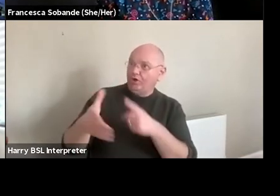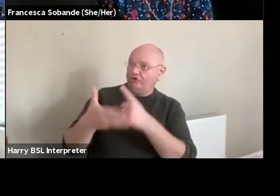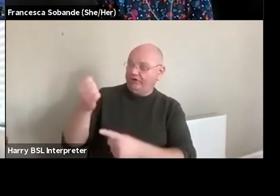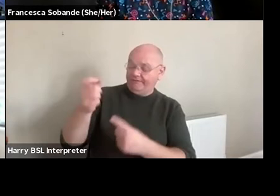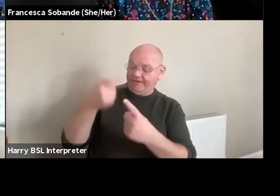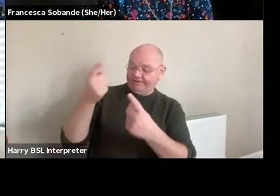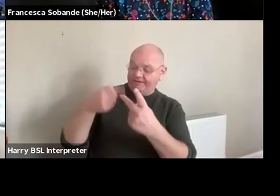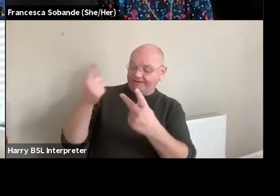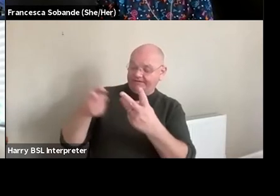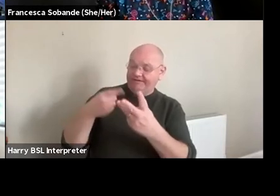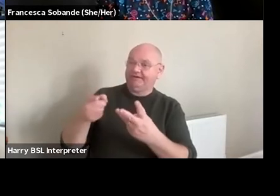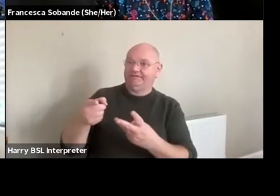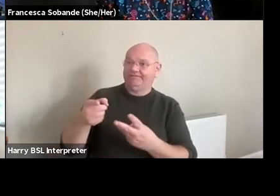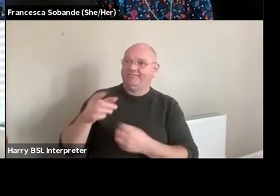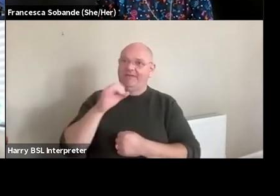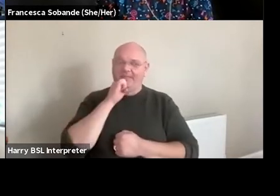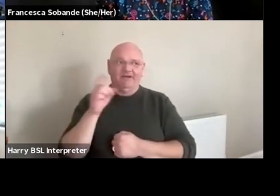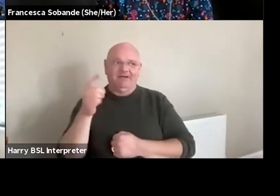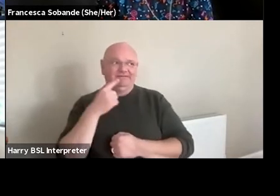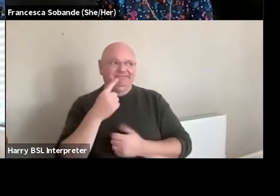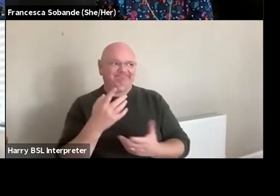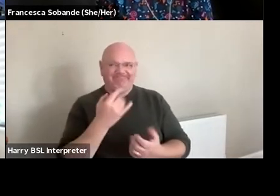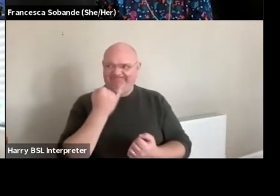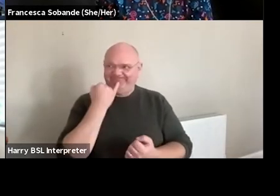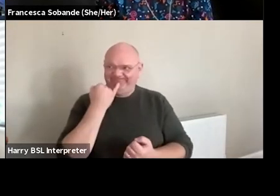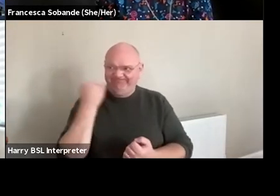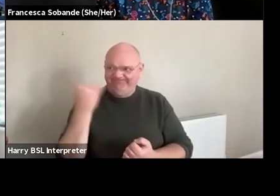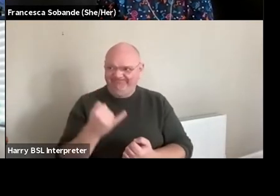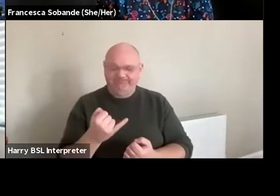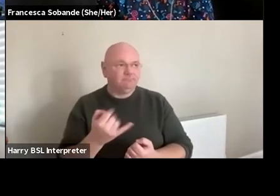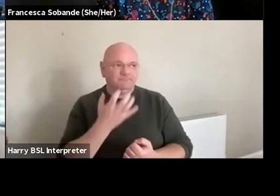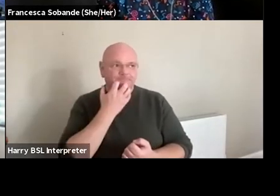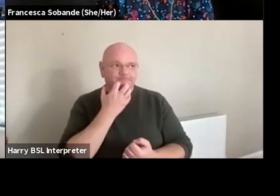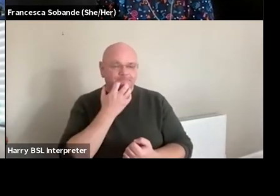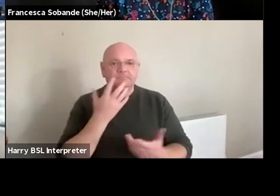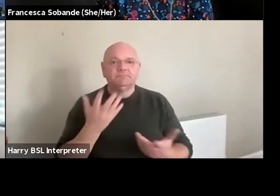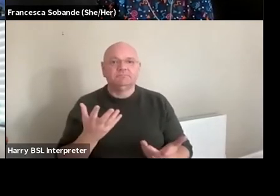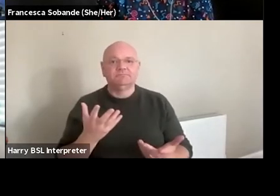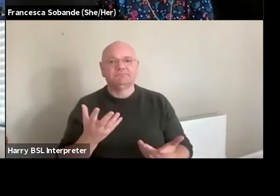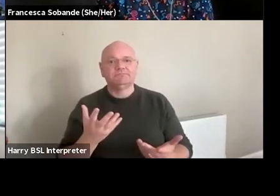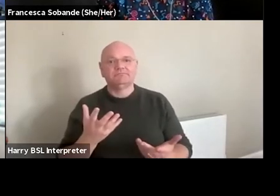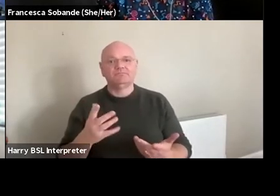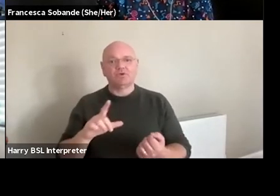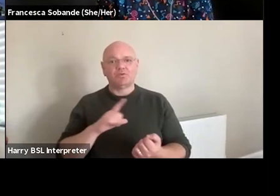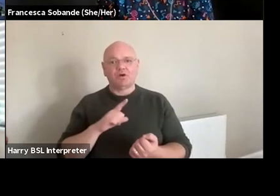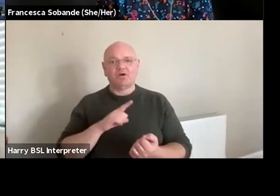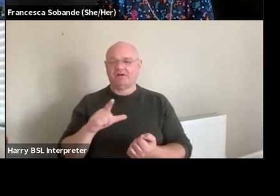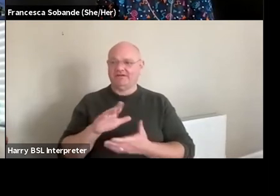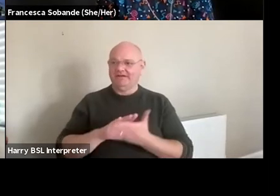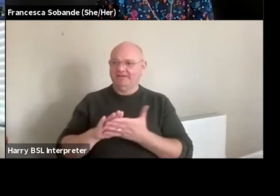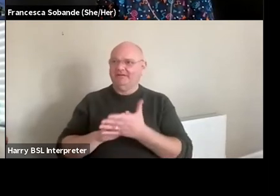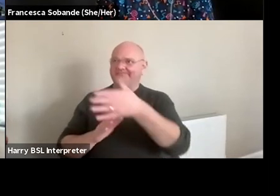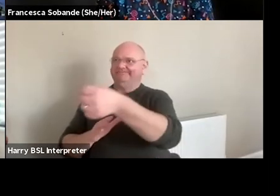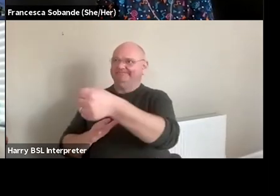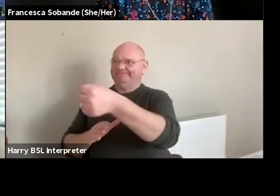Apparently he swore under his breath, according to another teacher that was there, because he was held accountable,